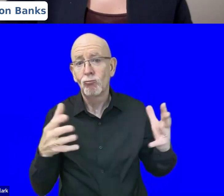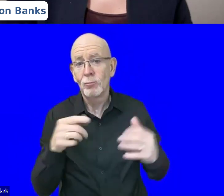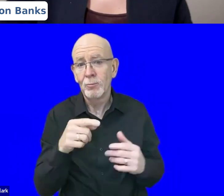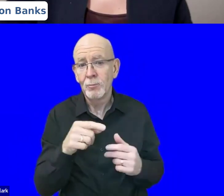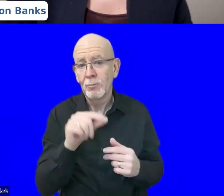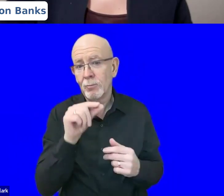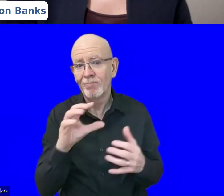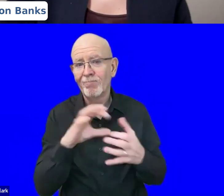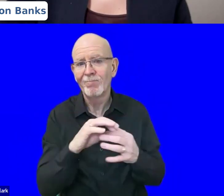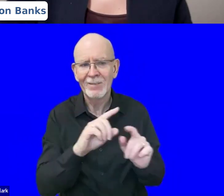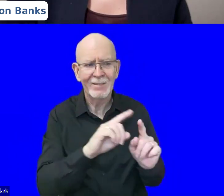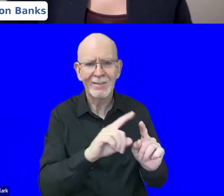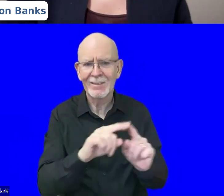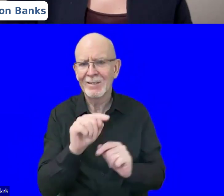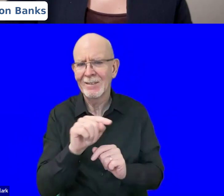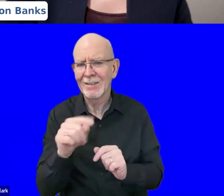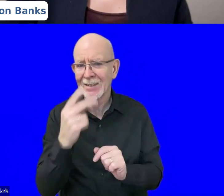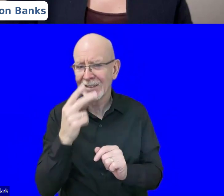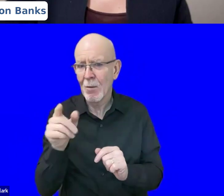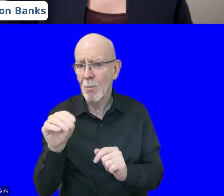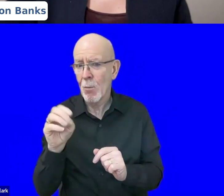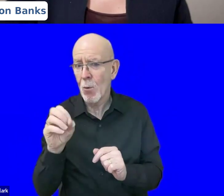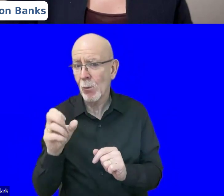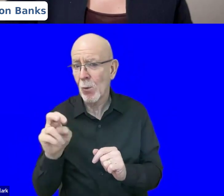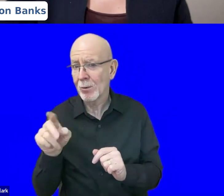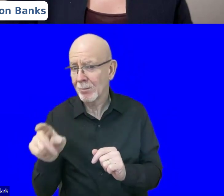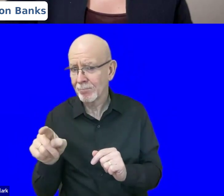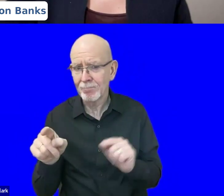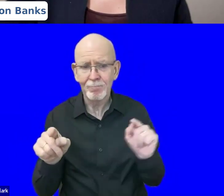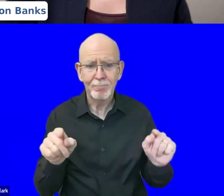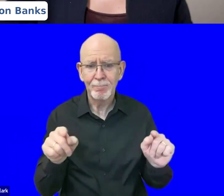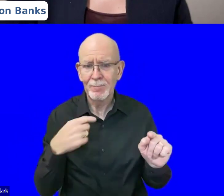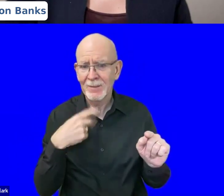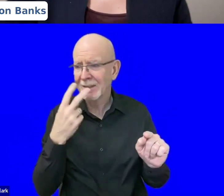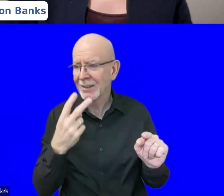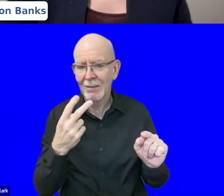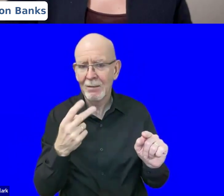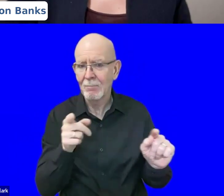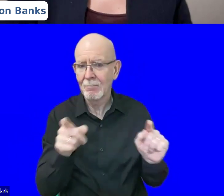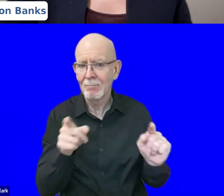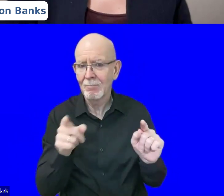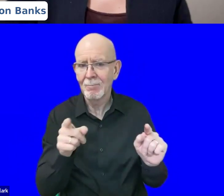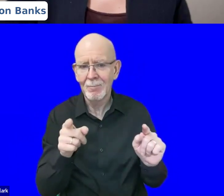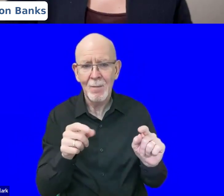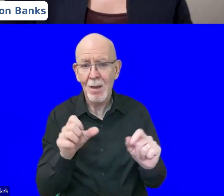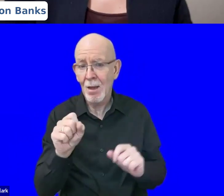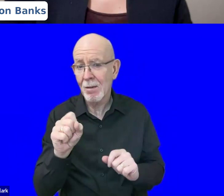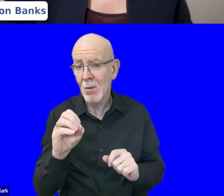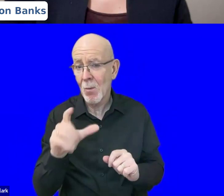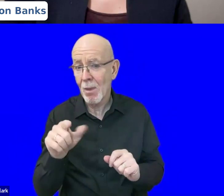SOL method between low-income settings and higher income countries. Daniel? Right. So,